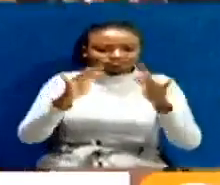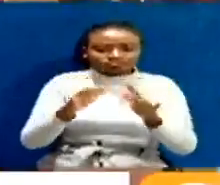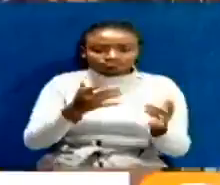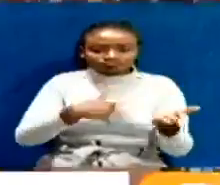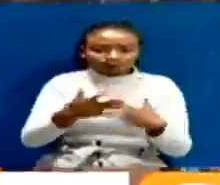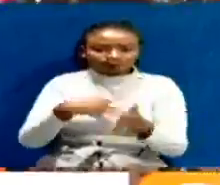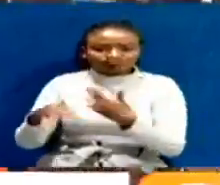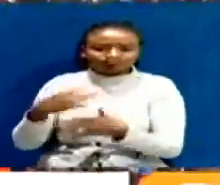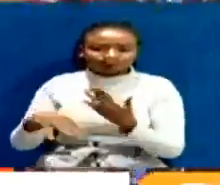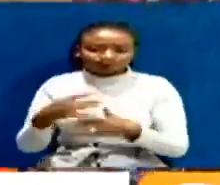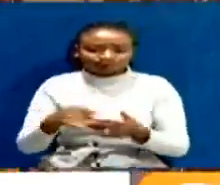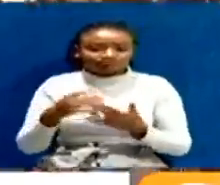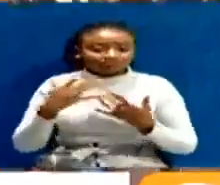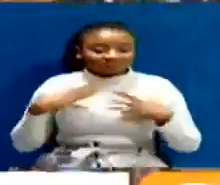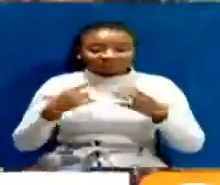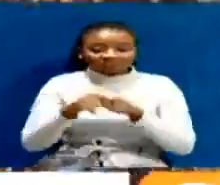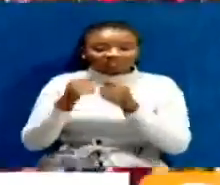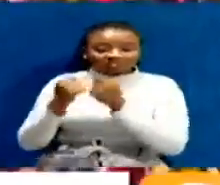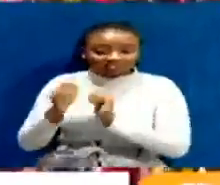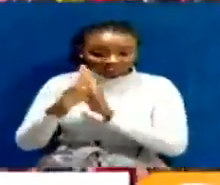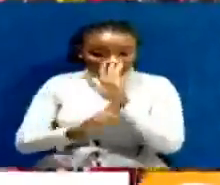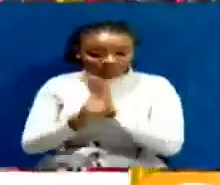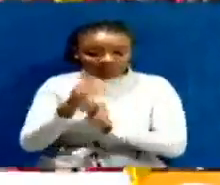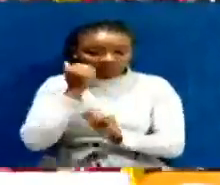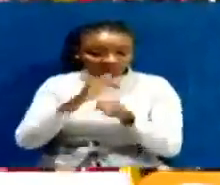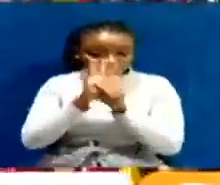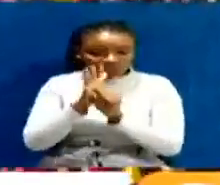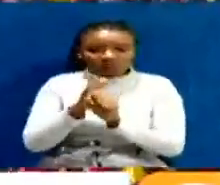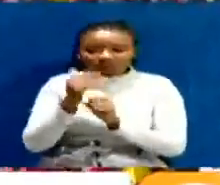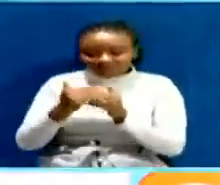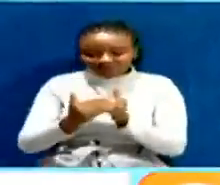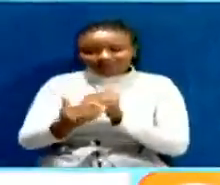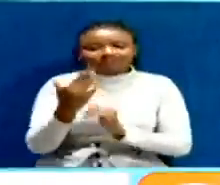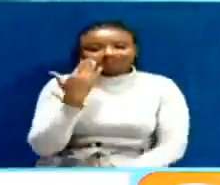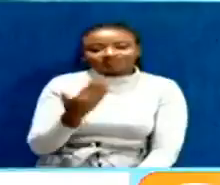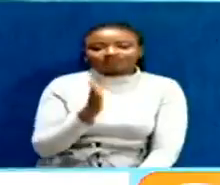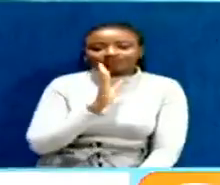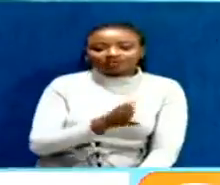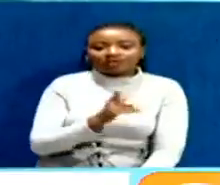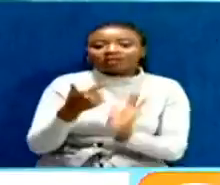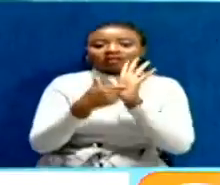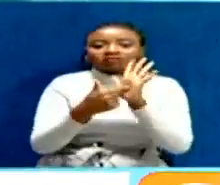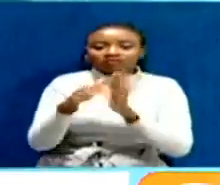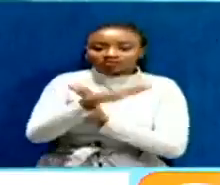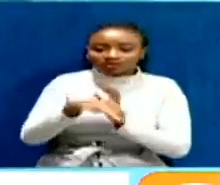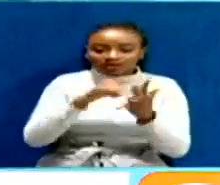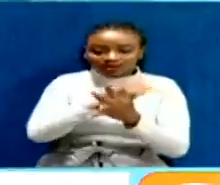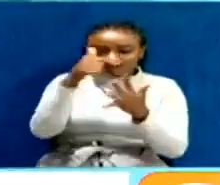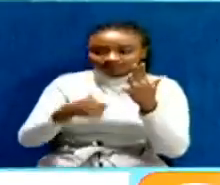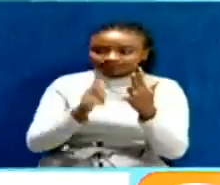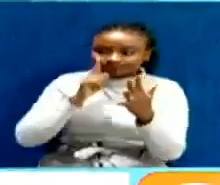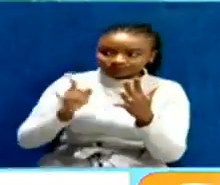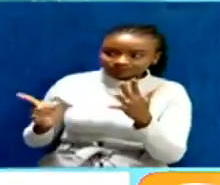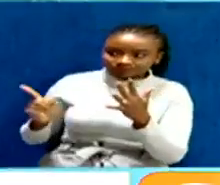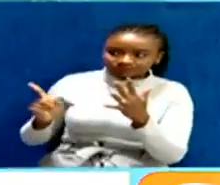experts believe that the impact of flouting the COVID-19 rules will be felt in the coming weeks. Areas of Manyata, Nyalenda,